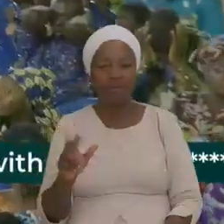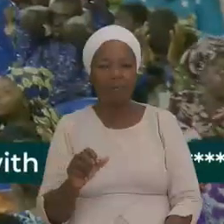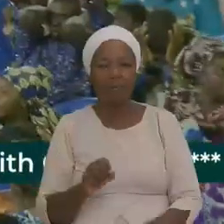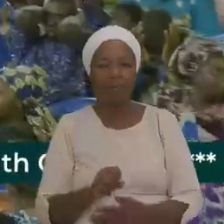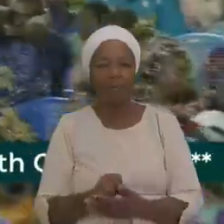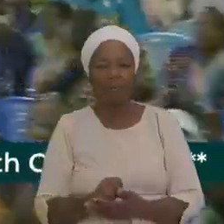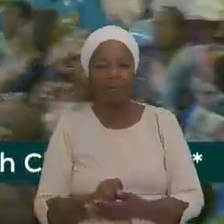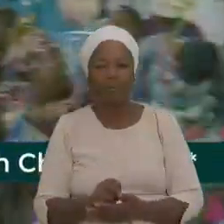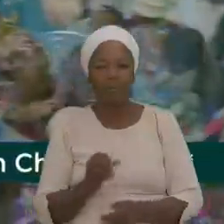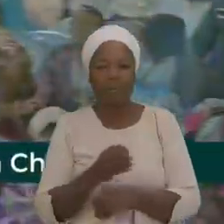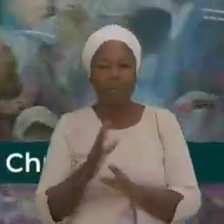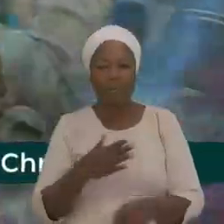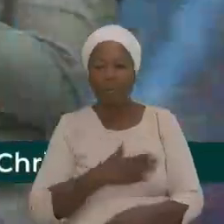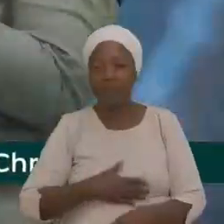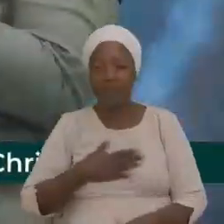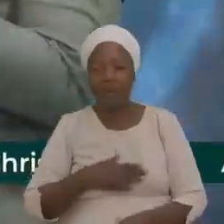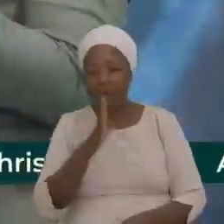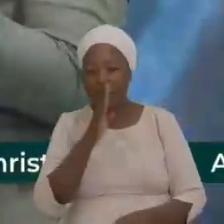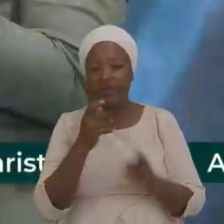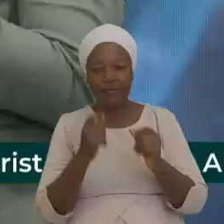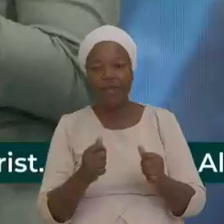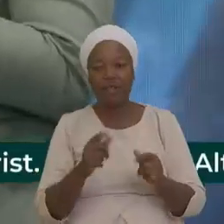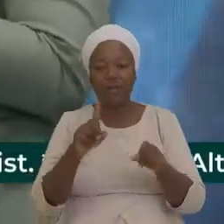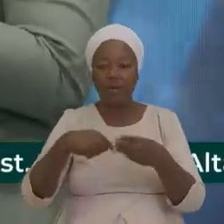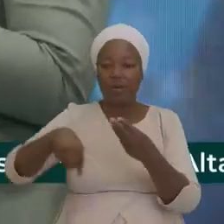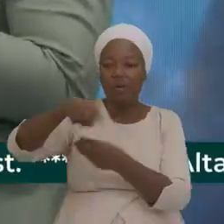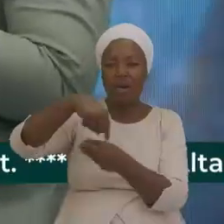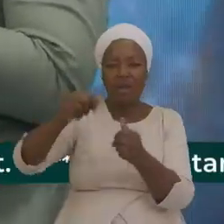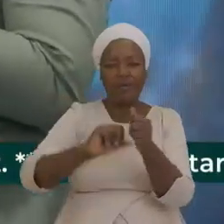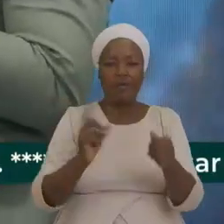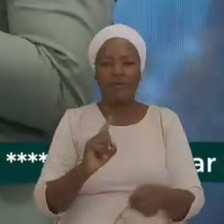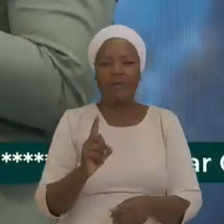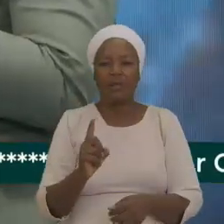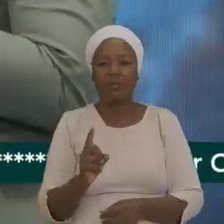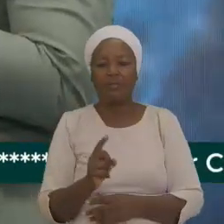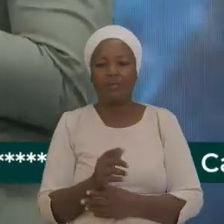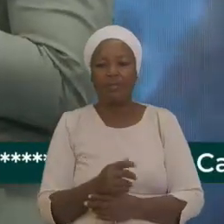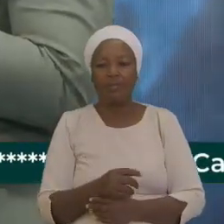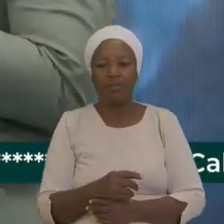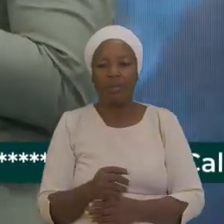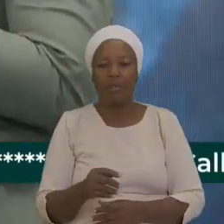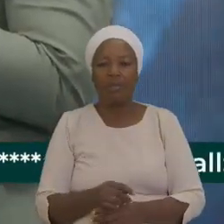234-915-444-9263. Counselors, please hurry up. Go around the crowd.